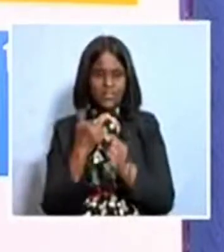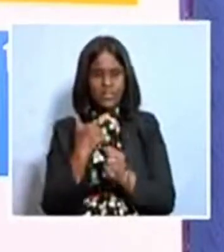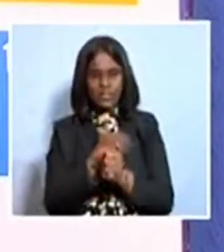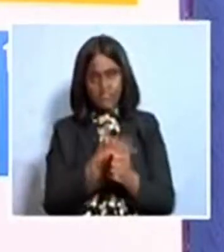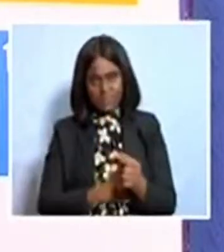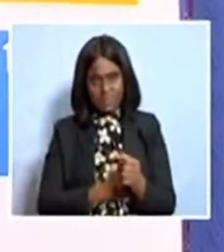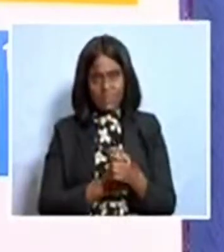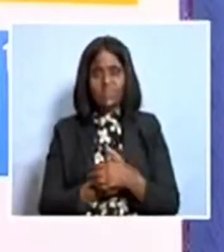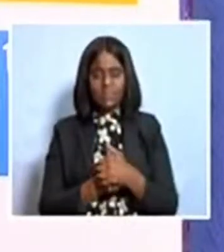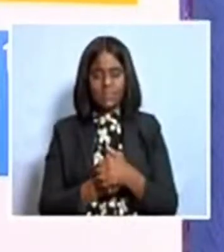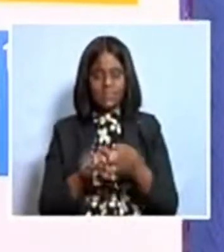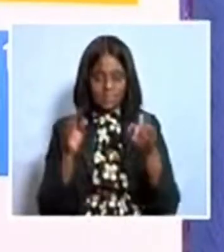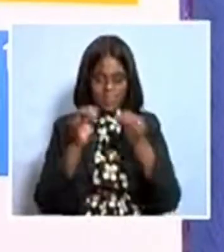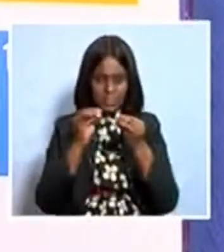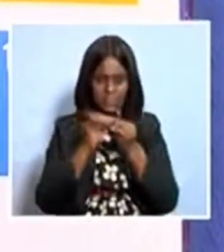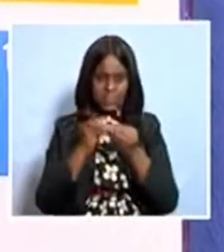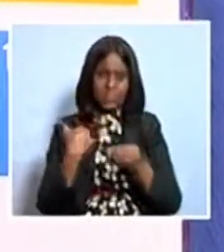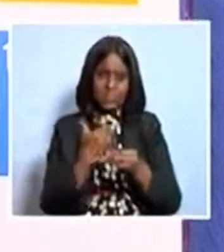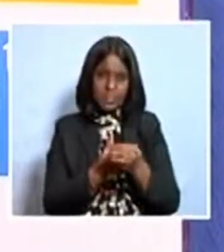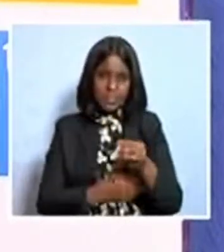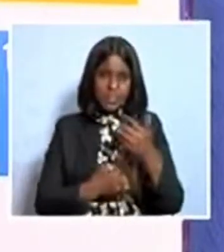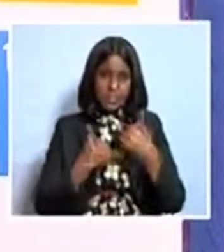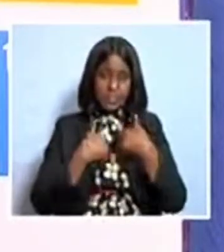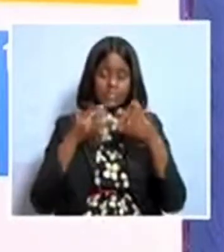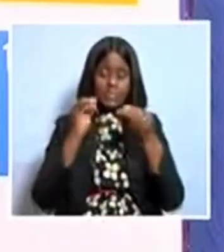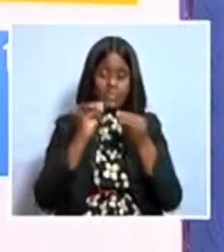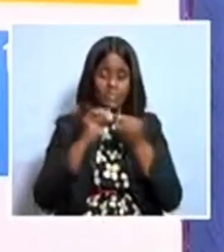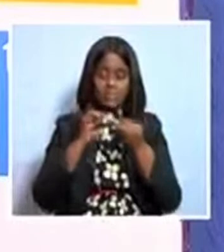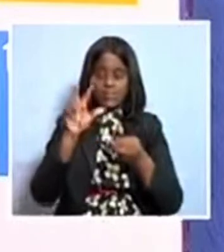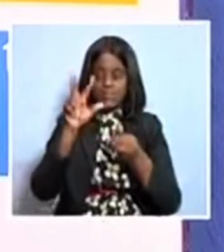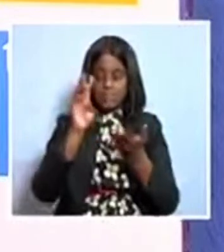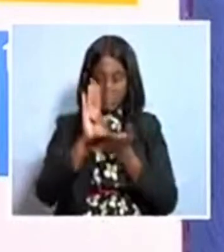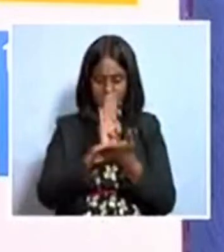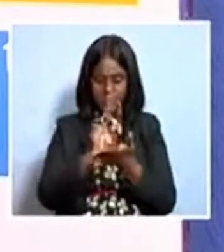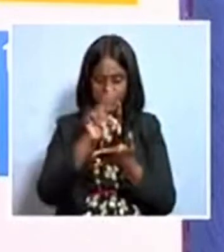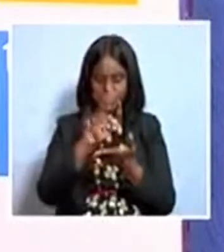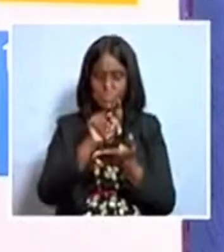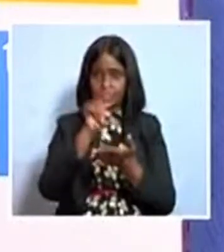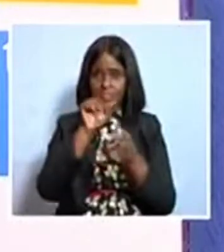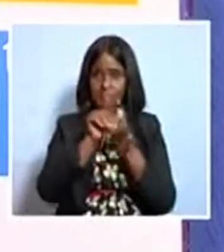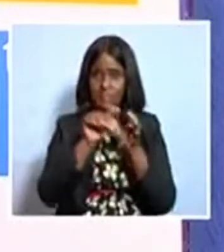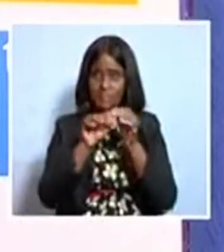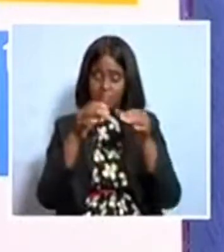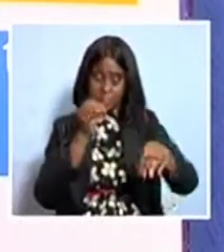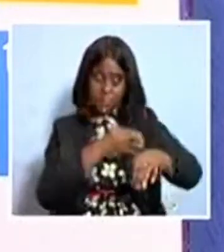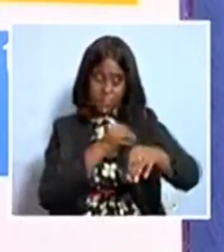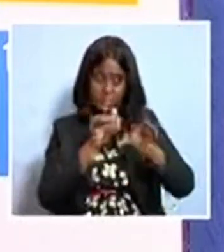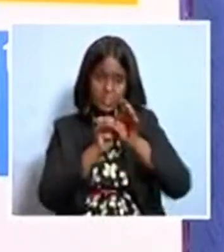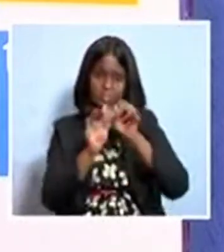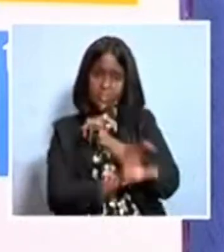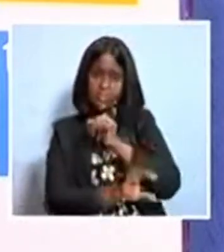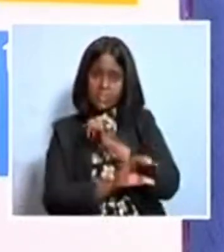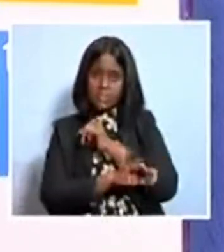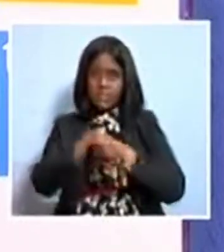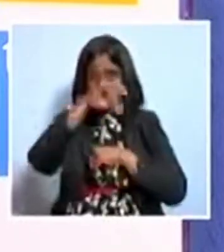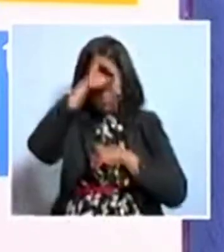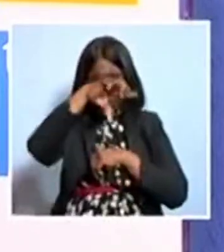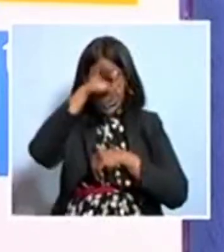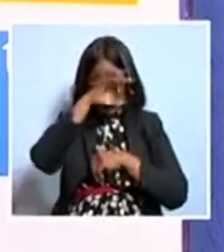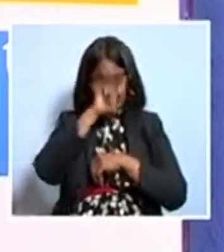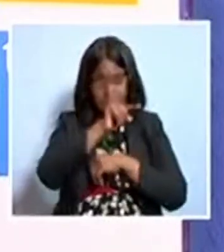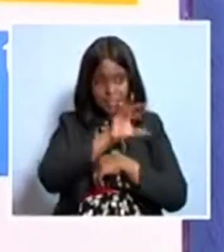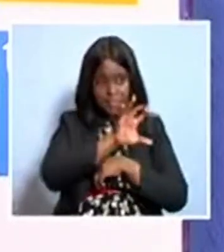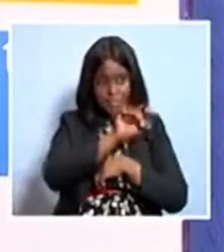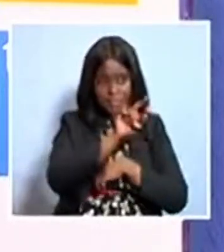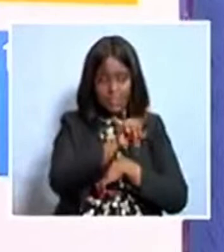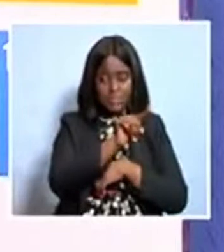And quite a lot, China has almost $3 billion US investment in the country here, in terms of mining, in the mining